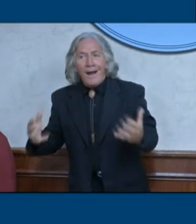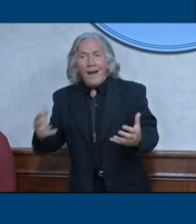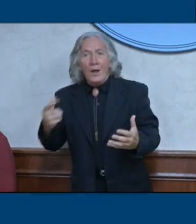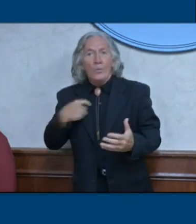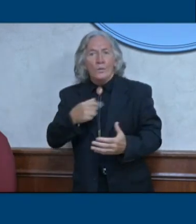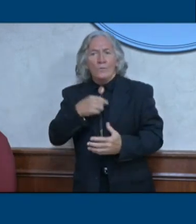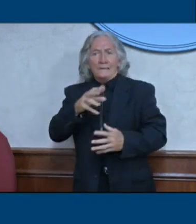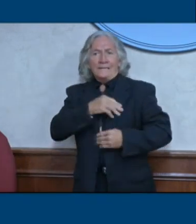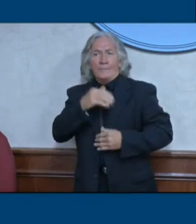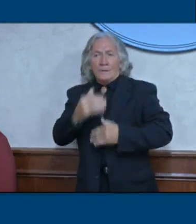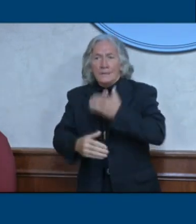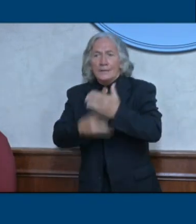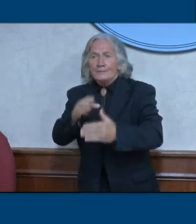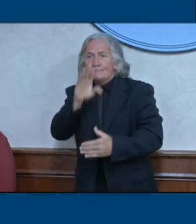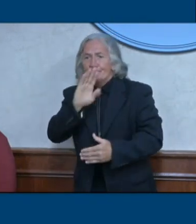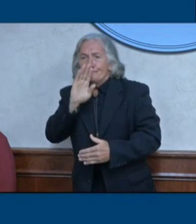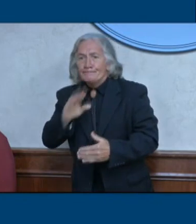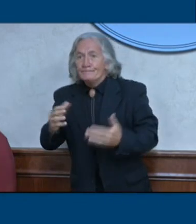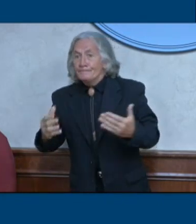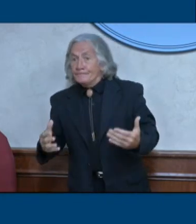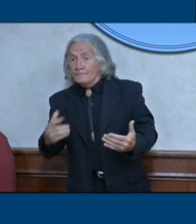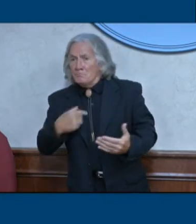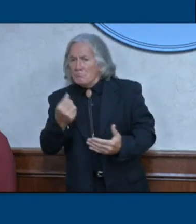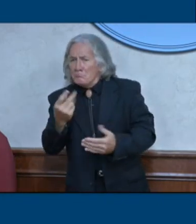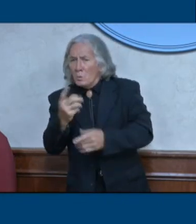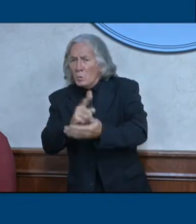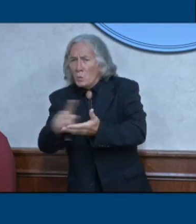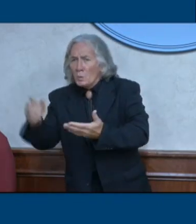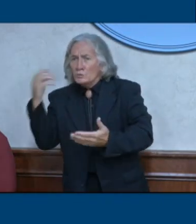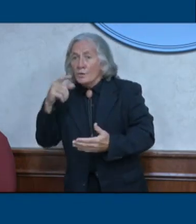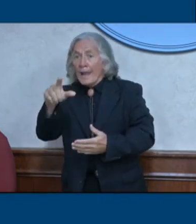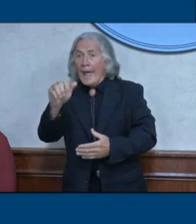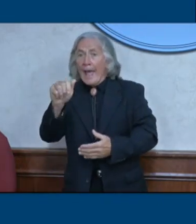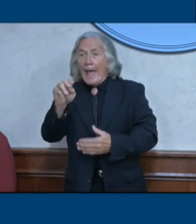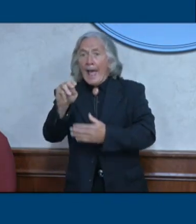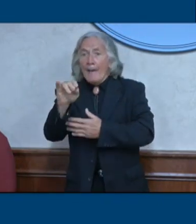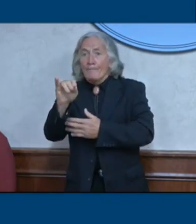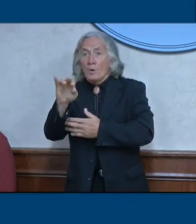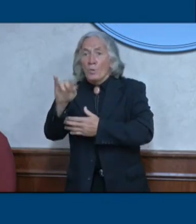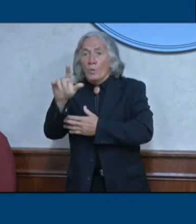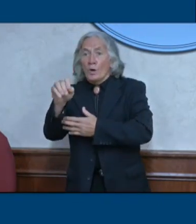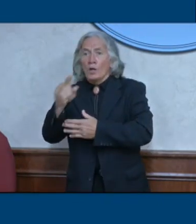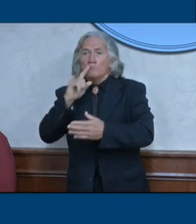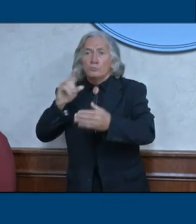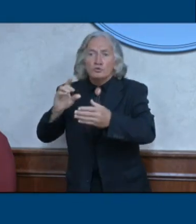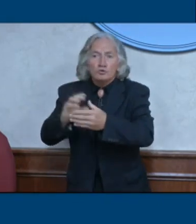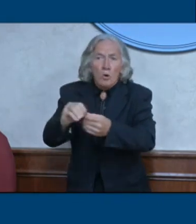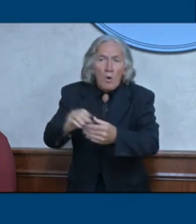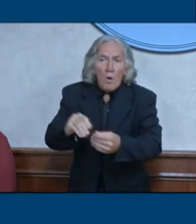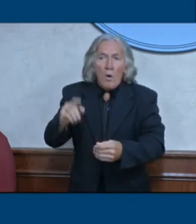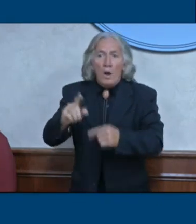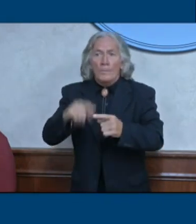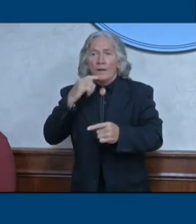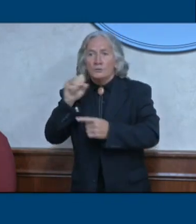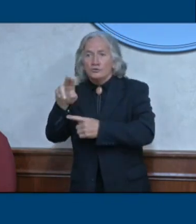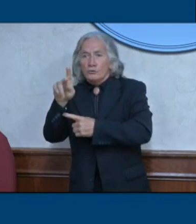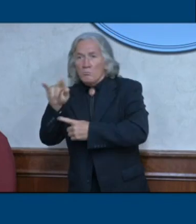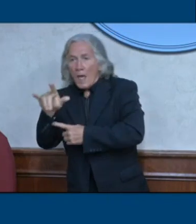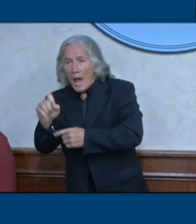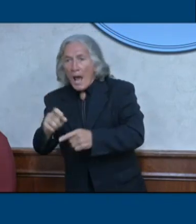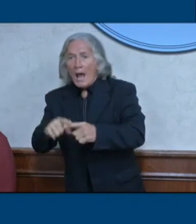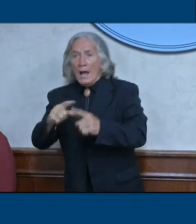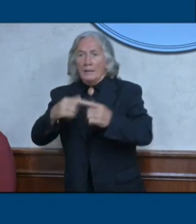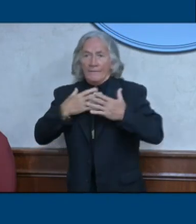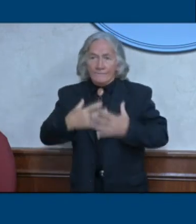achieved along the way. You'll remember that I had a press conference a couple of weeks ago in Amarillo where we were talking about surging in supplies